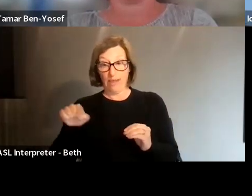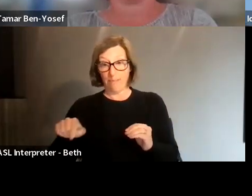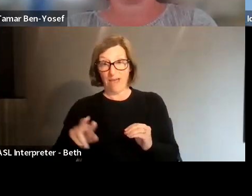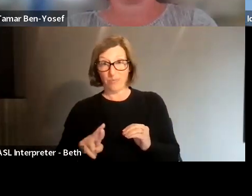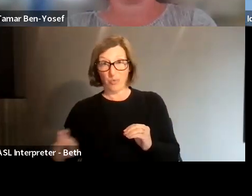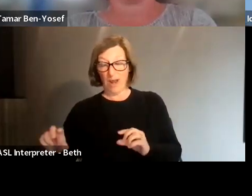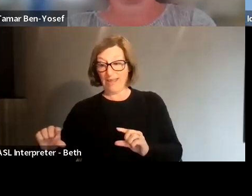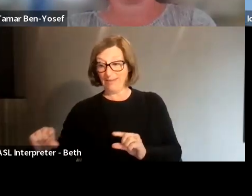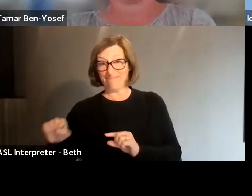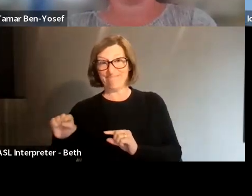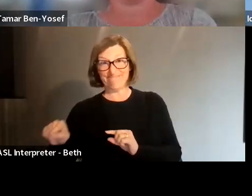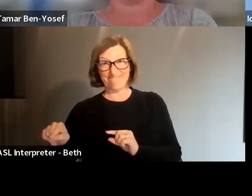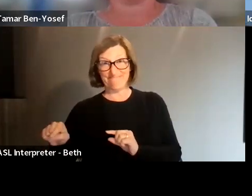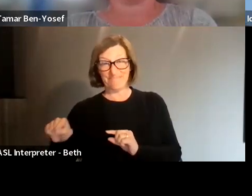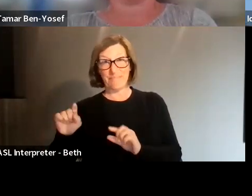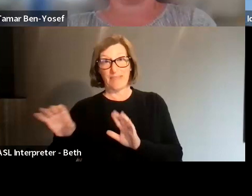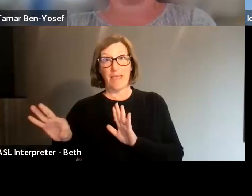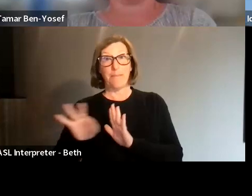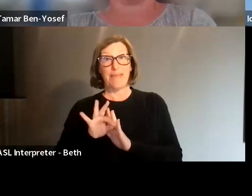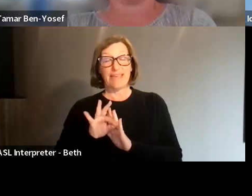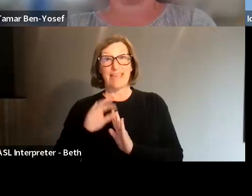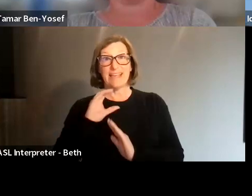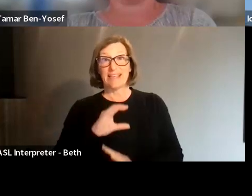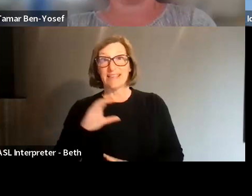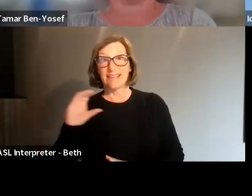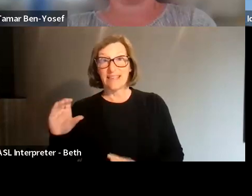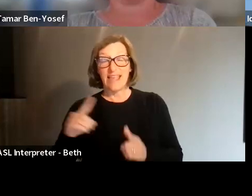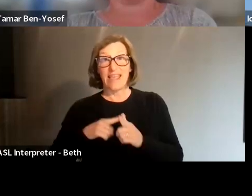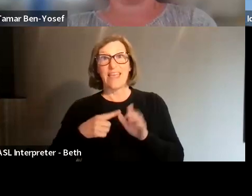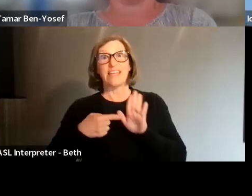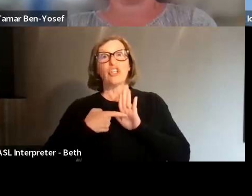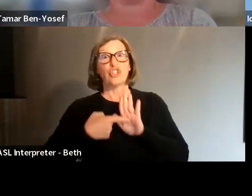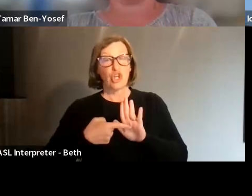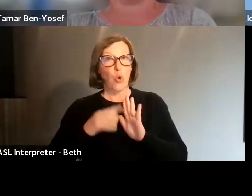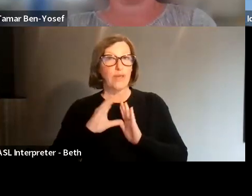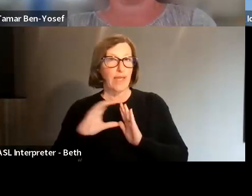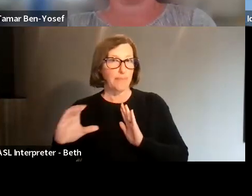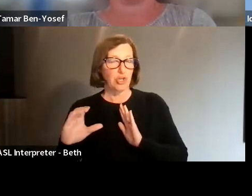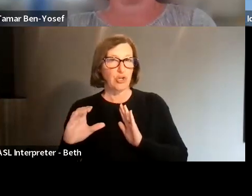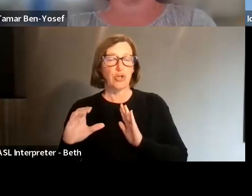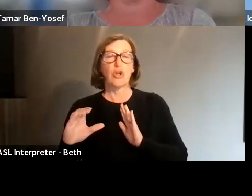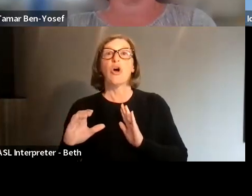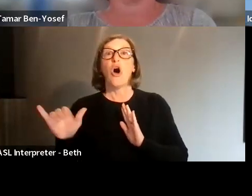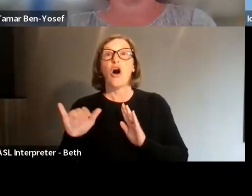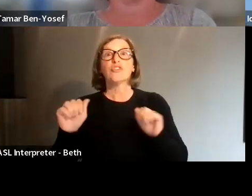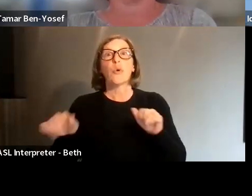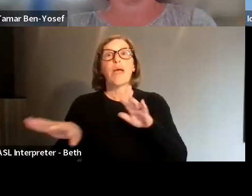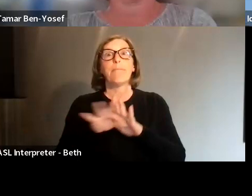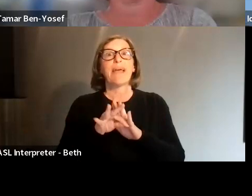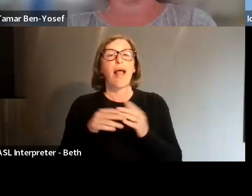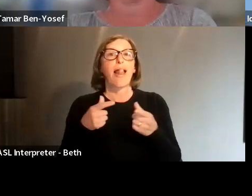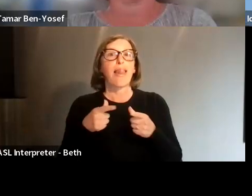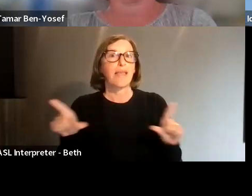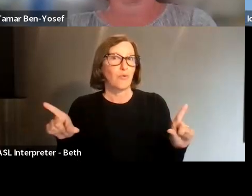your Zoom window, select Captions, then Show Captions, and you can also select language there as well. We